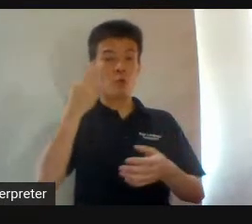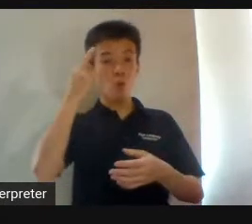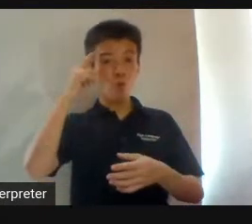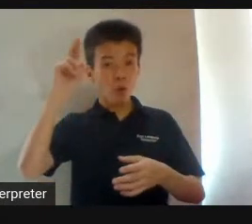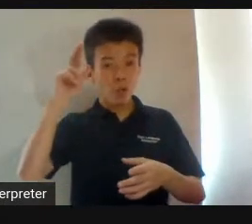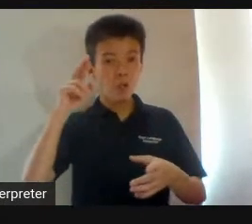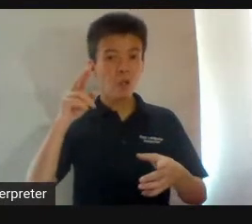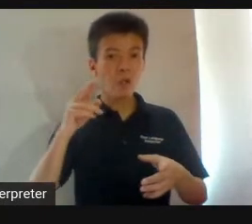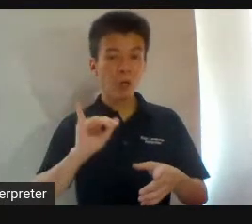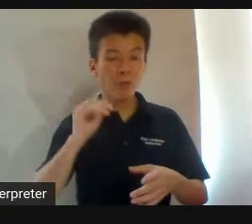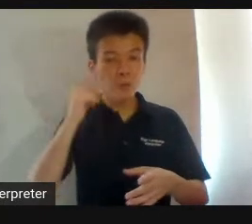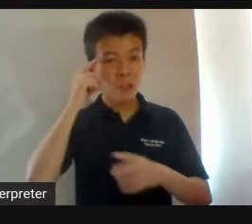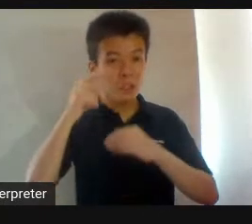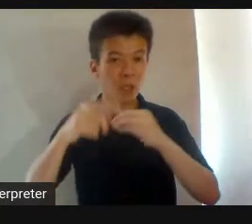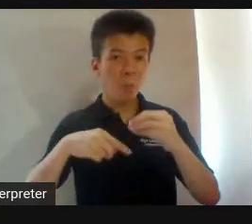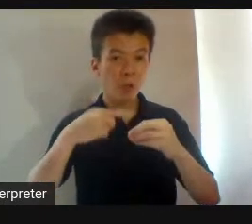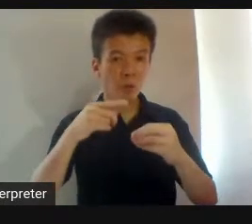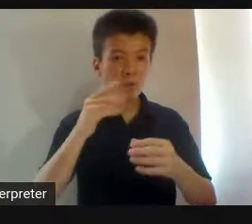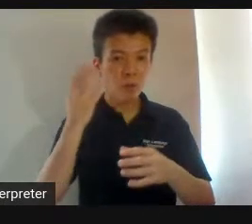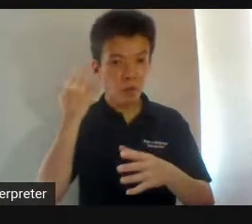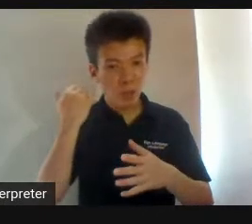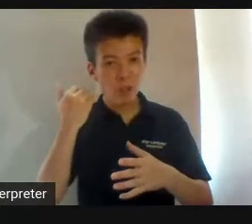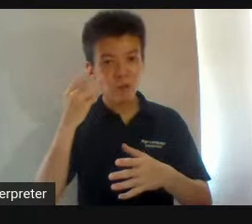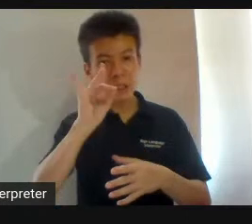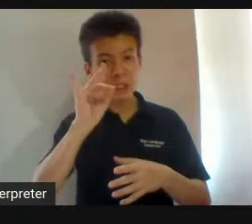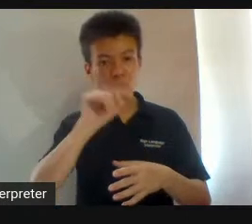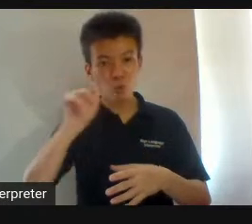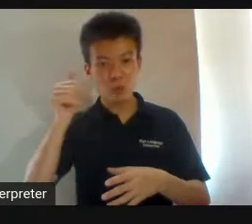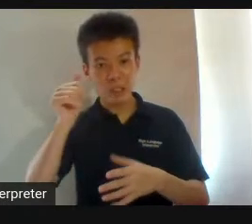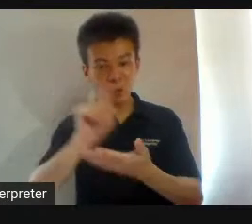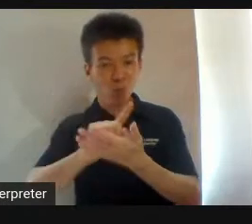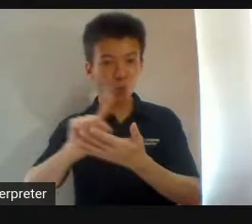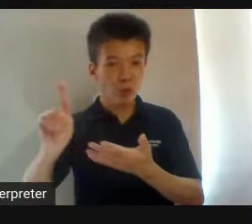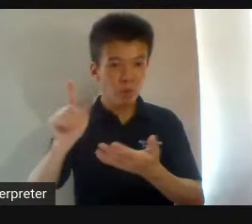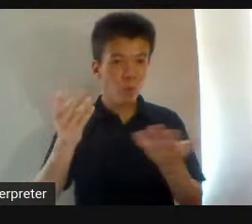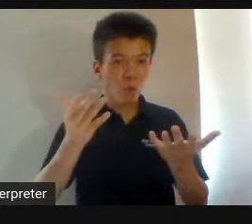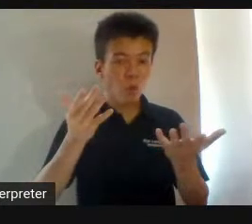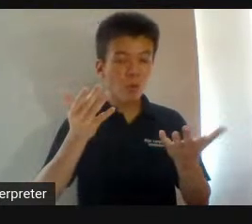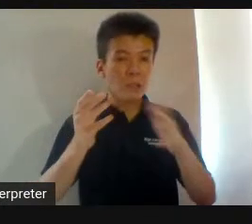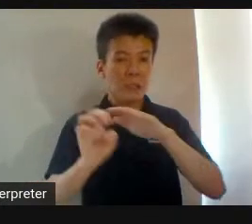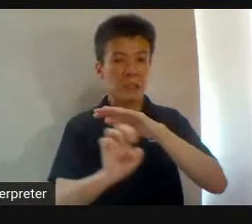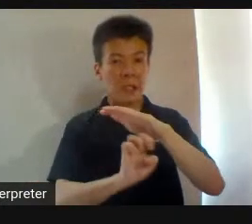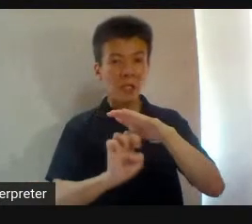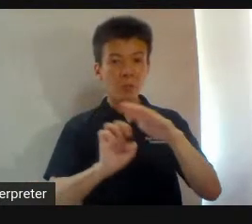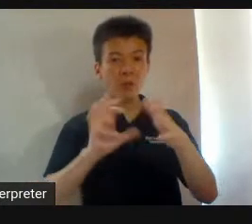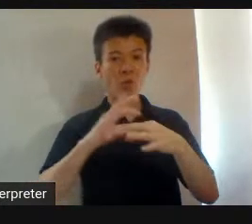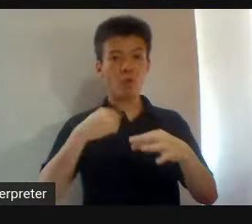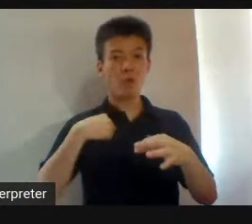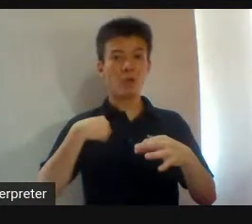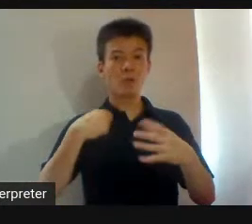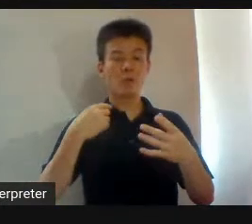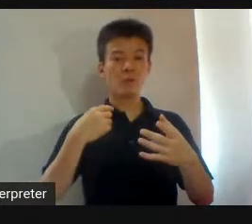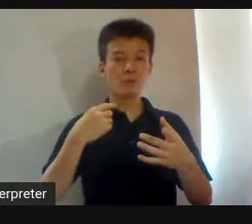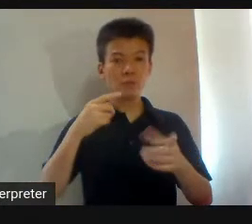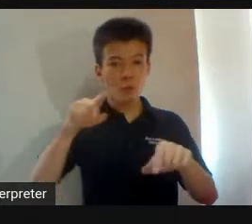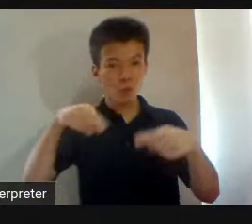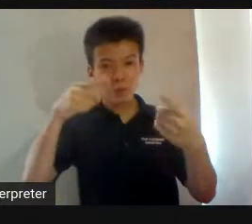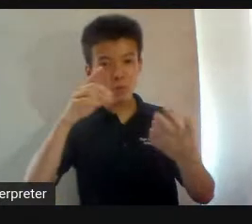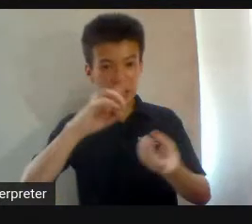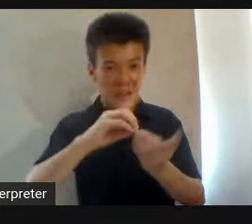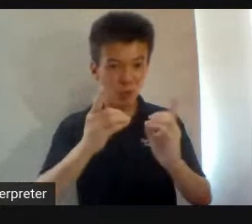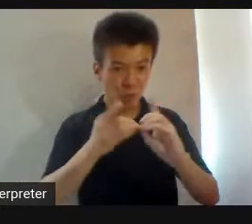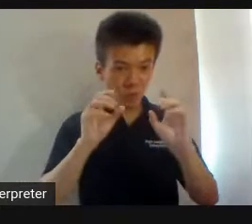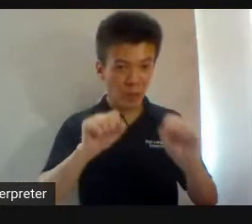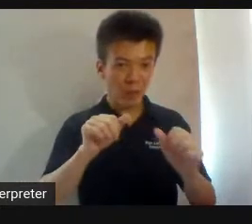certainly what I've been thinking about in the last 8 to 10 weeks, is what element of our content going digital can